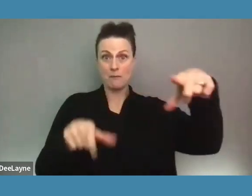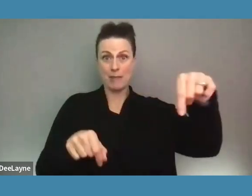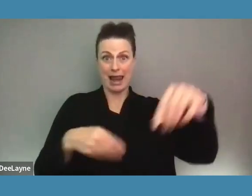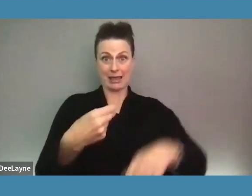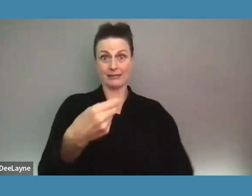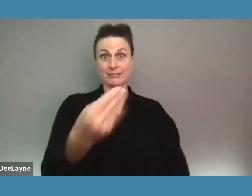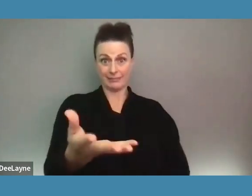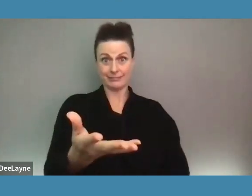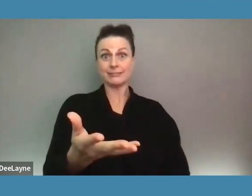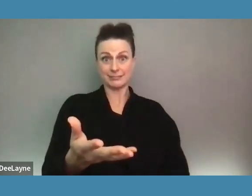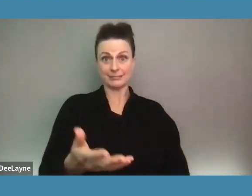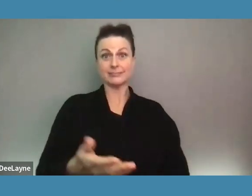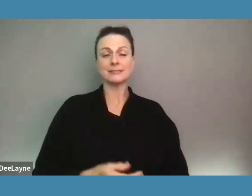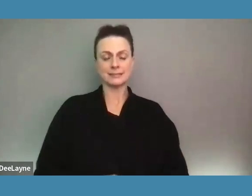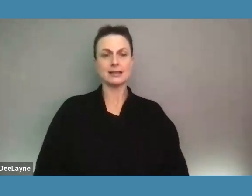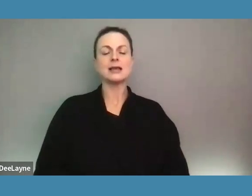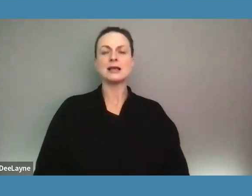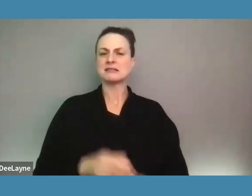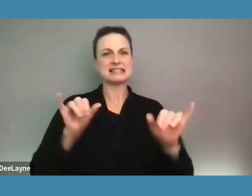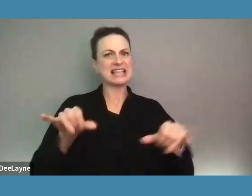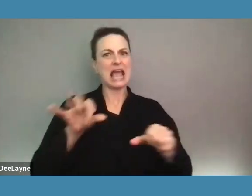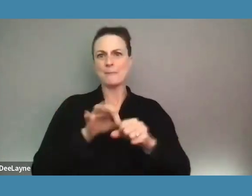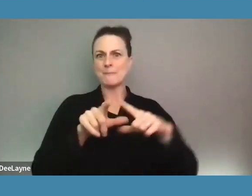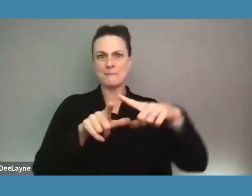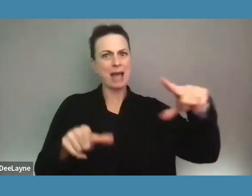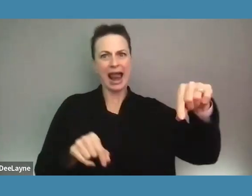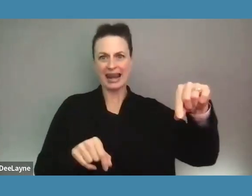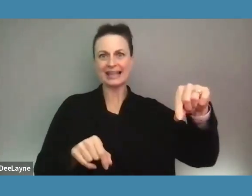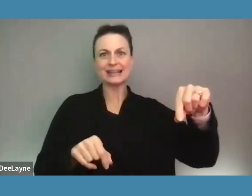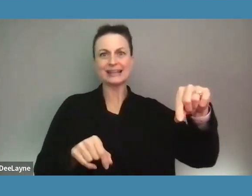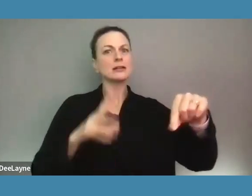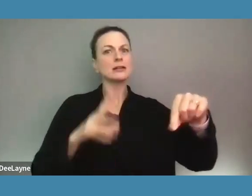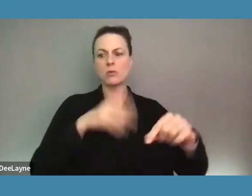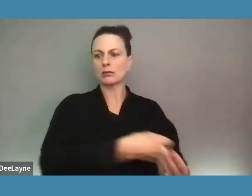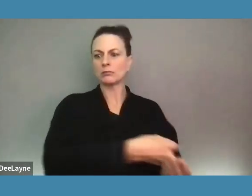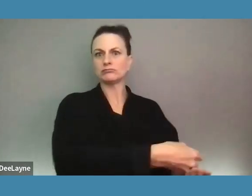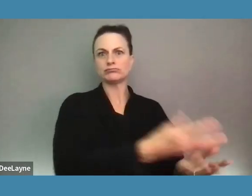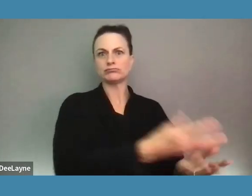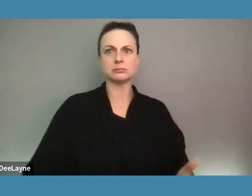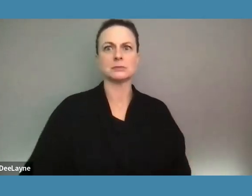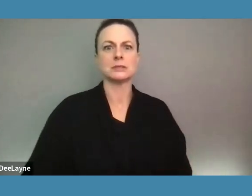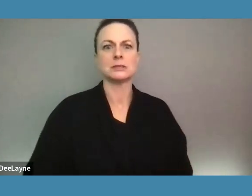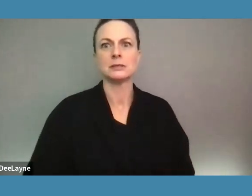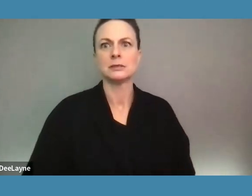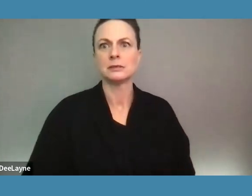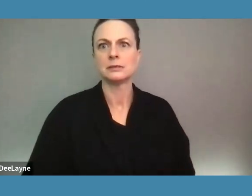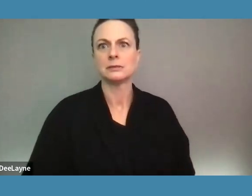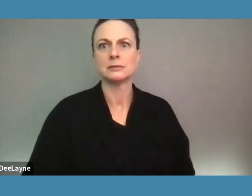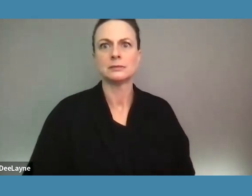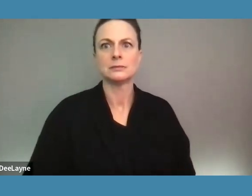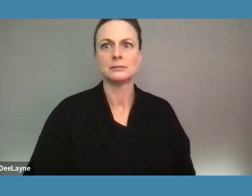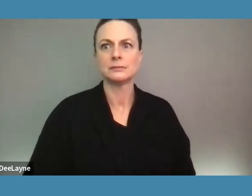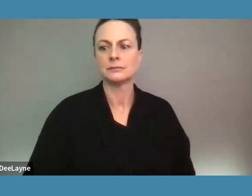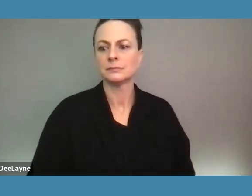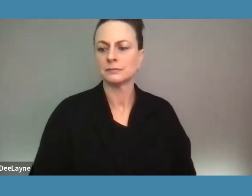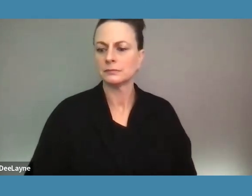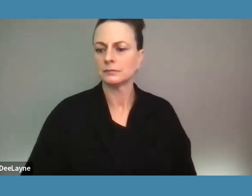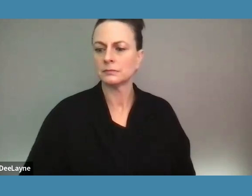can, it's the same ballot that they're going to be having on in person or vote by